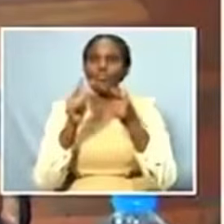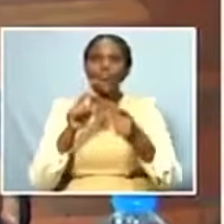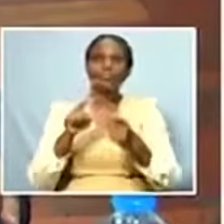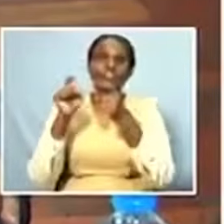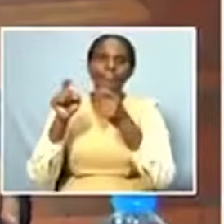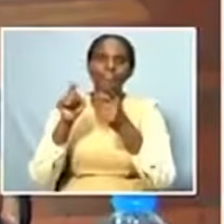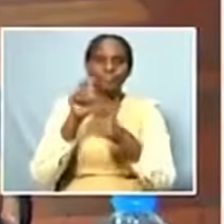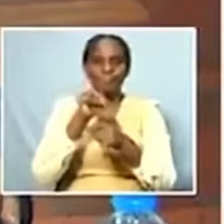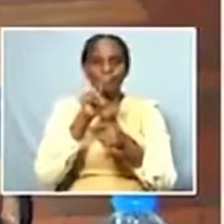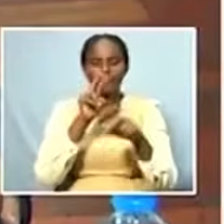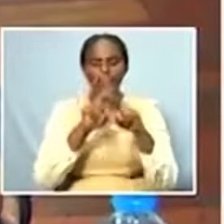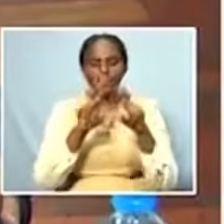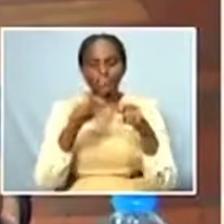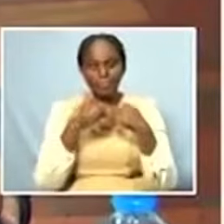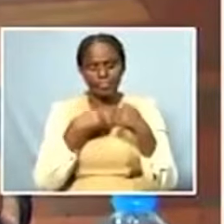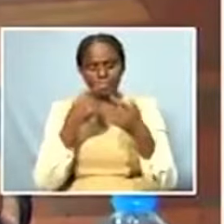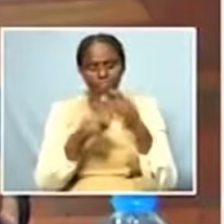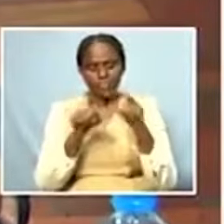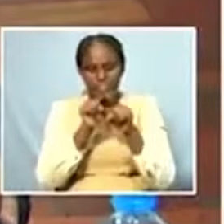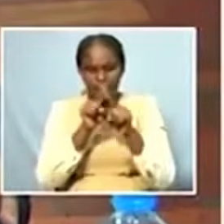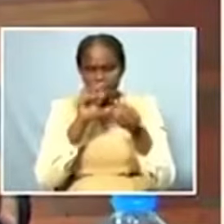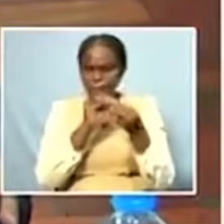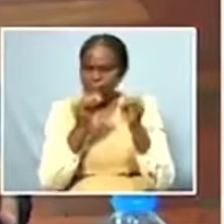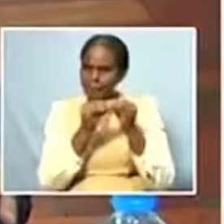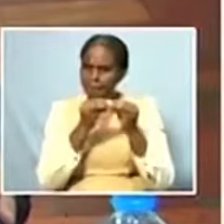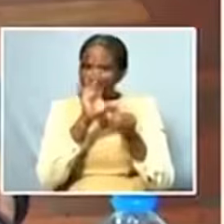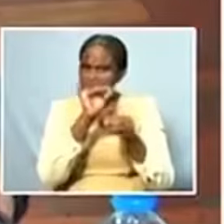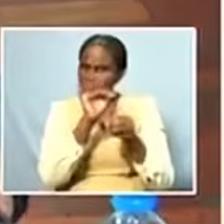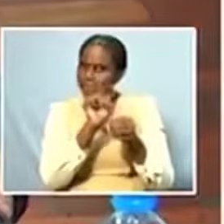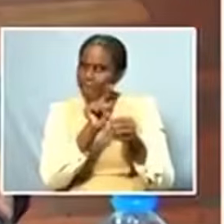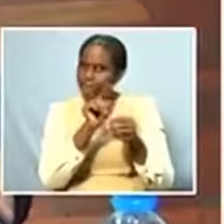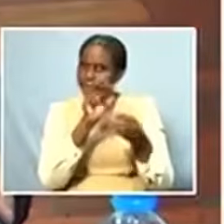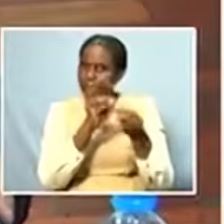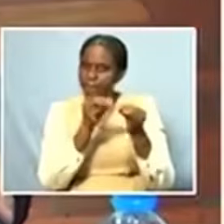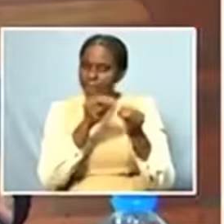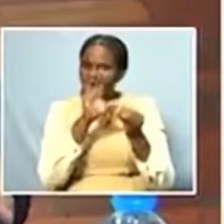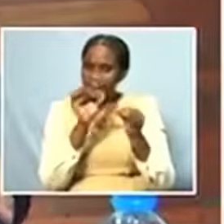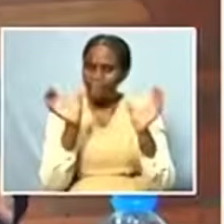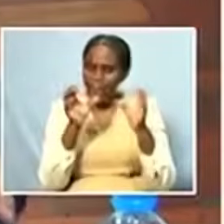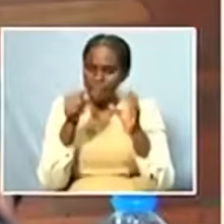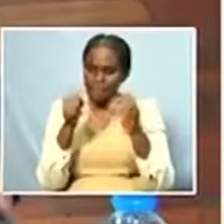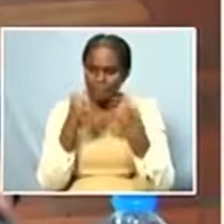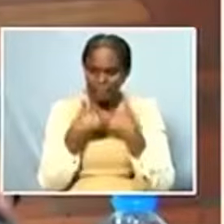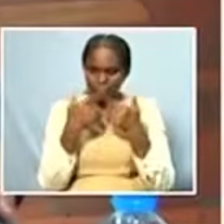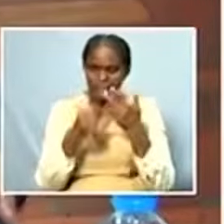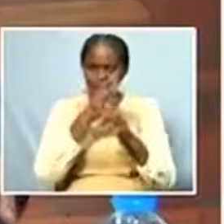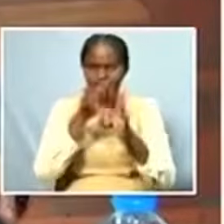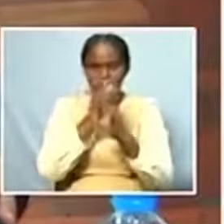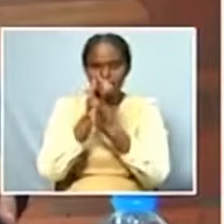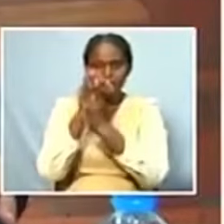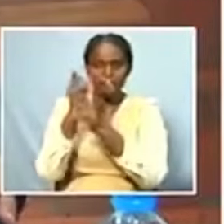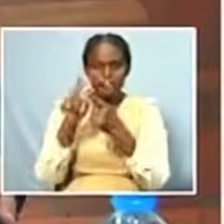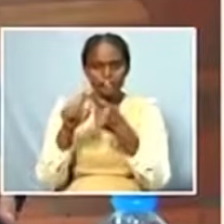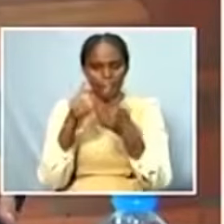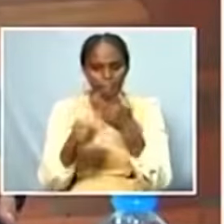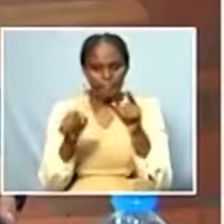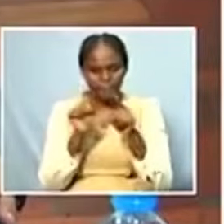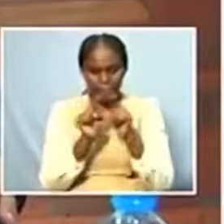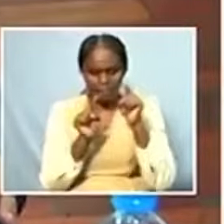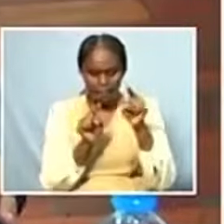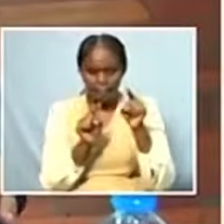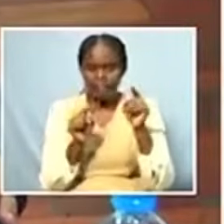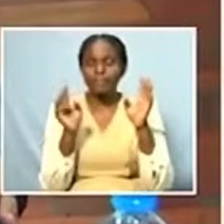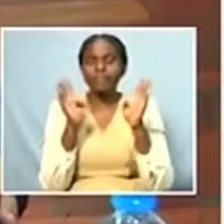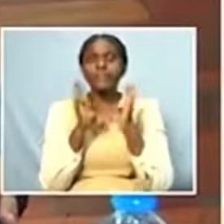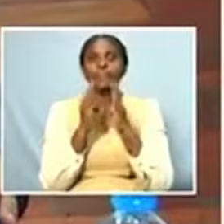Mr. Chairman, I've taken a note of appendix number 8. The committee has been referred to. This is a